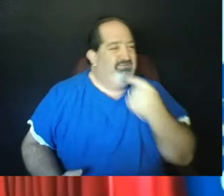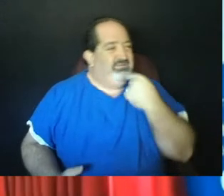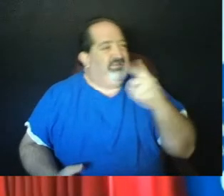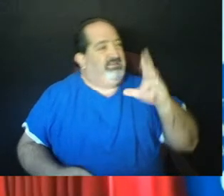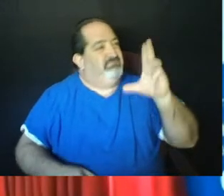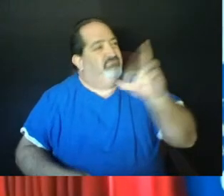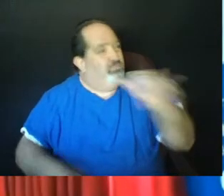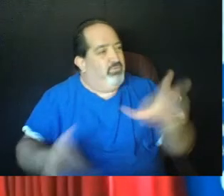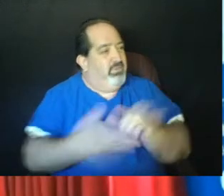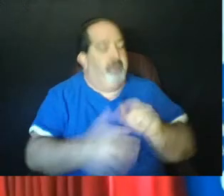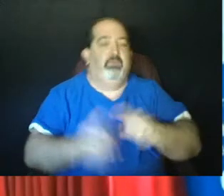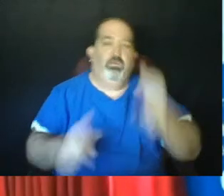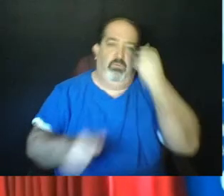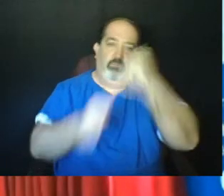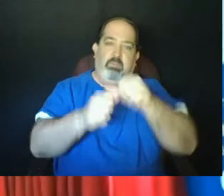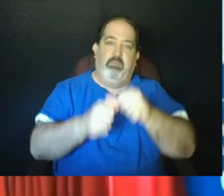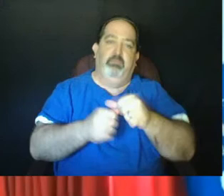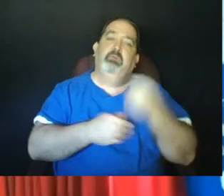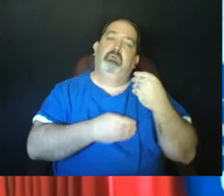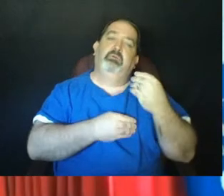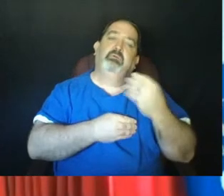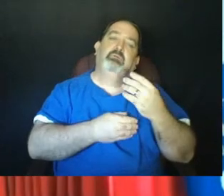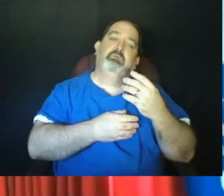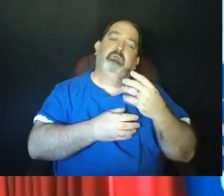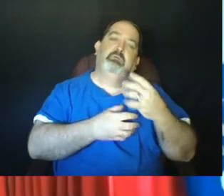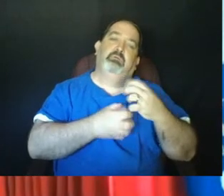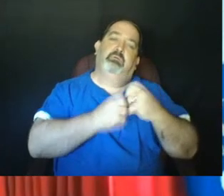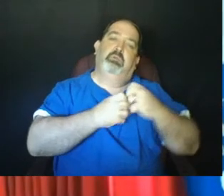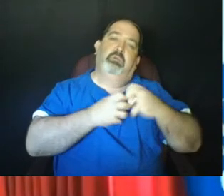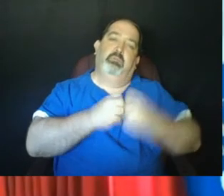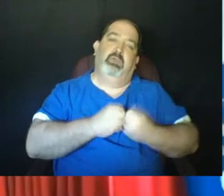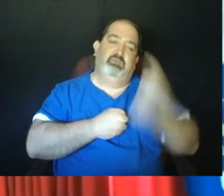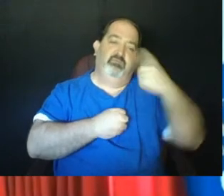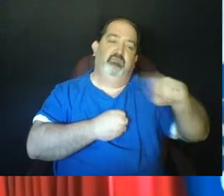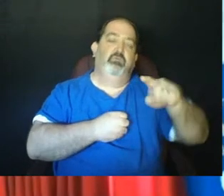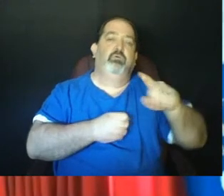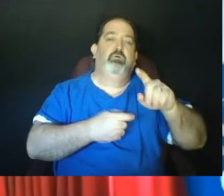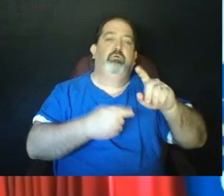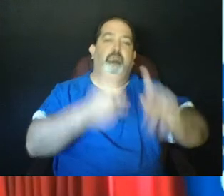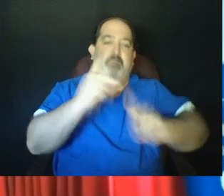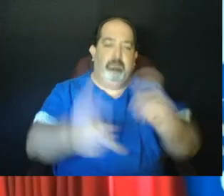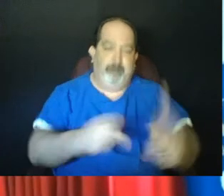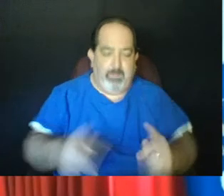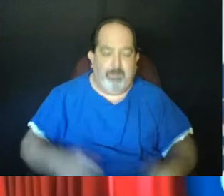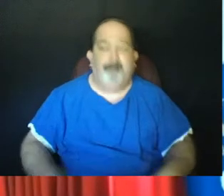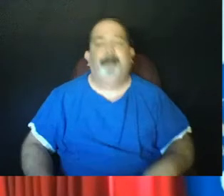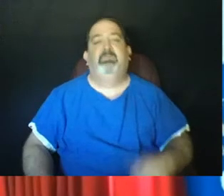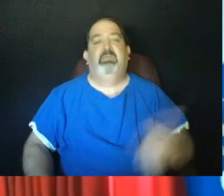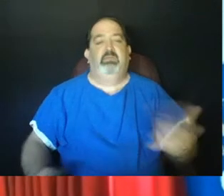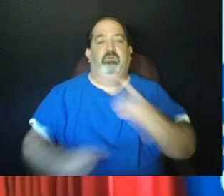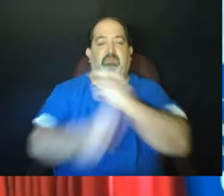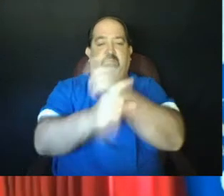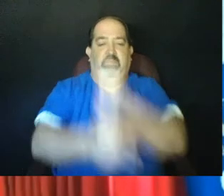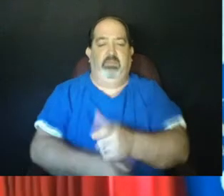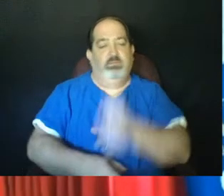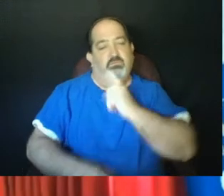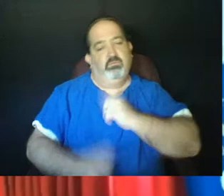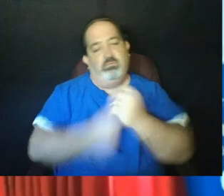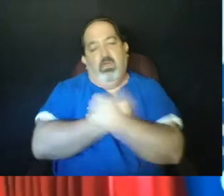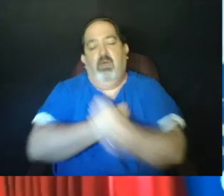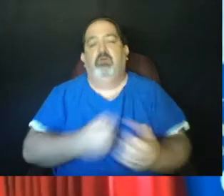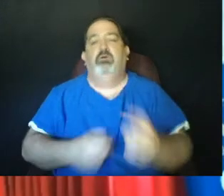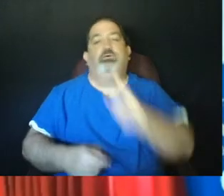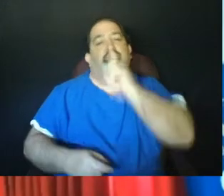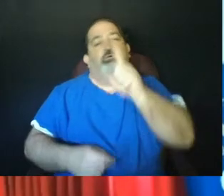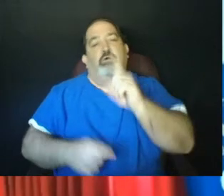do. But remember, compassion for your fellow man. Here in Caid, we love. This is a true family. This group of people is like